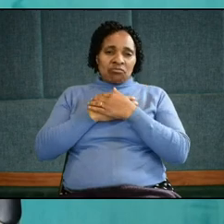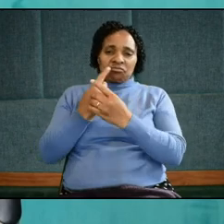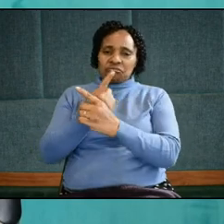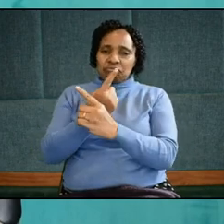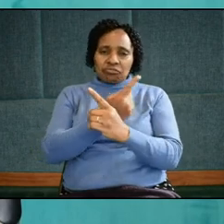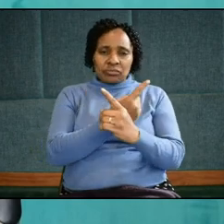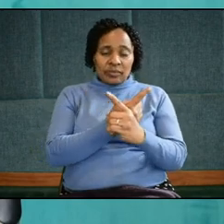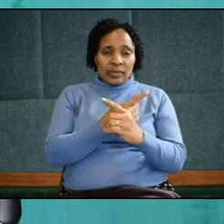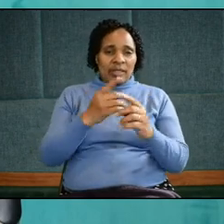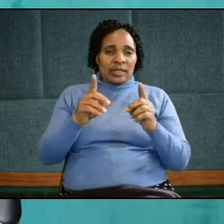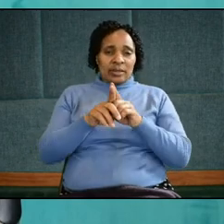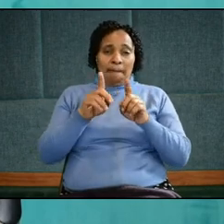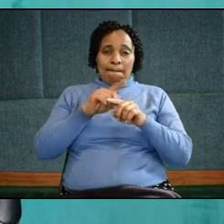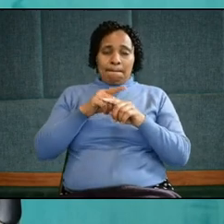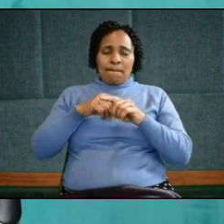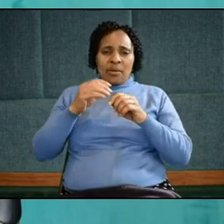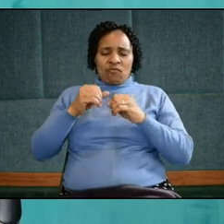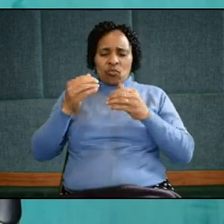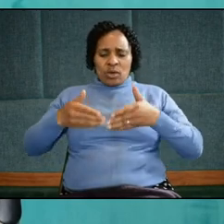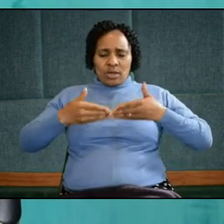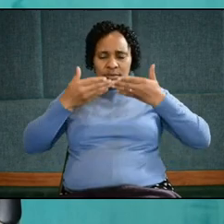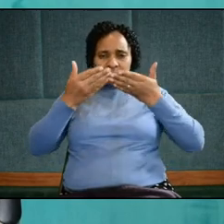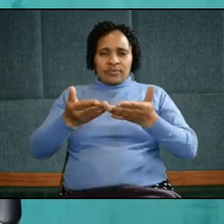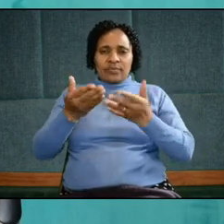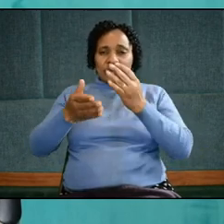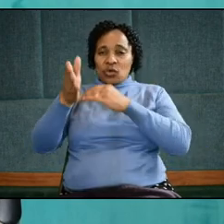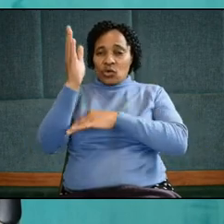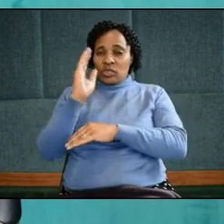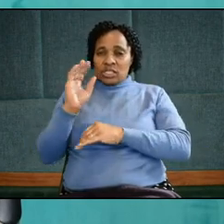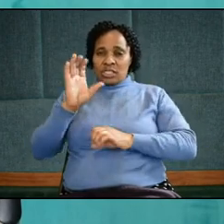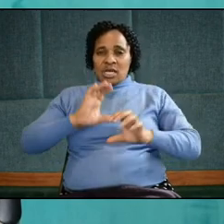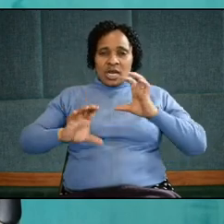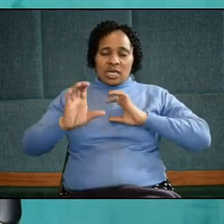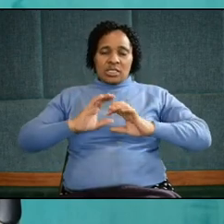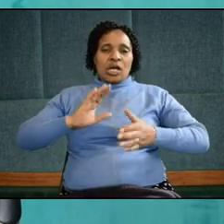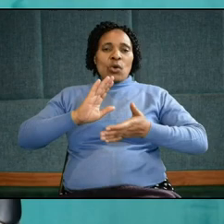So I believe if we express God's character